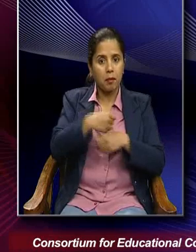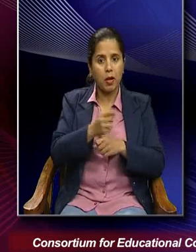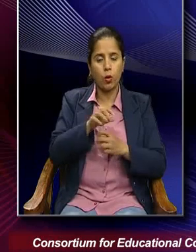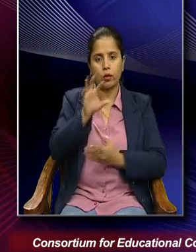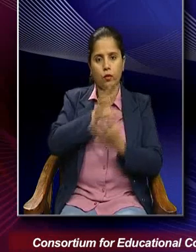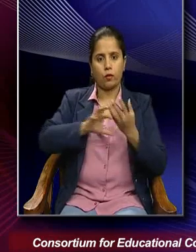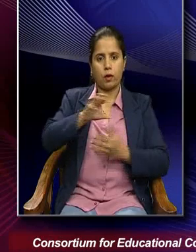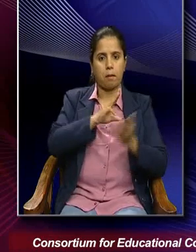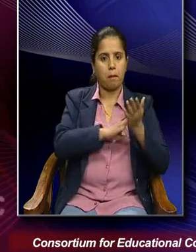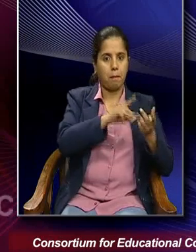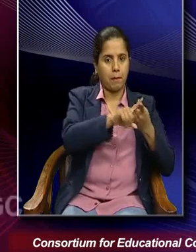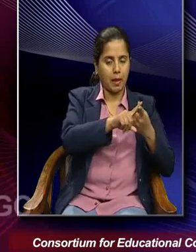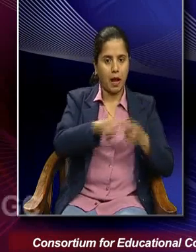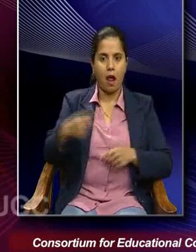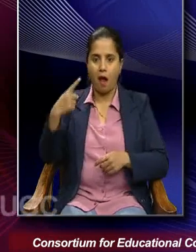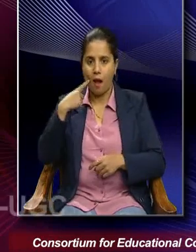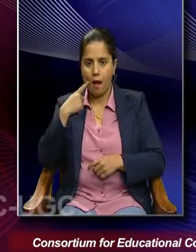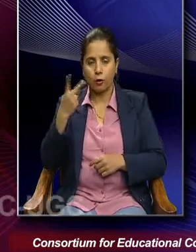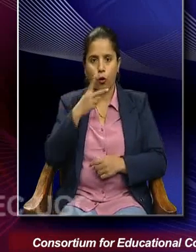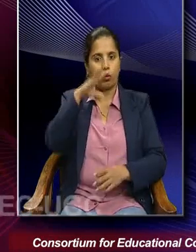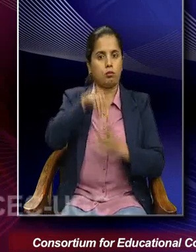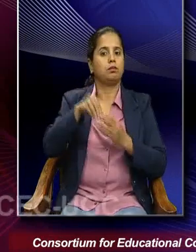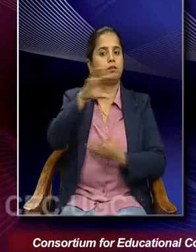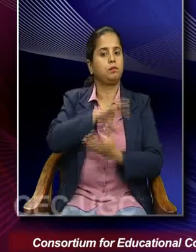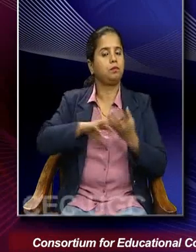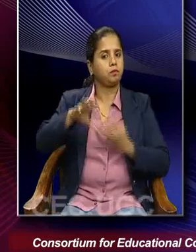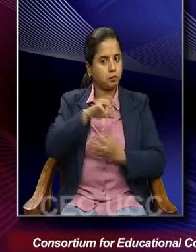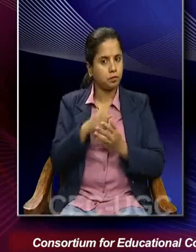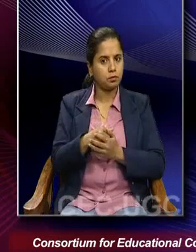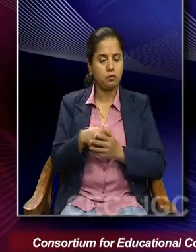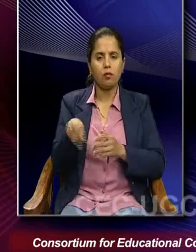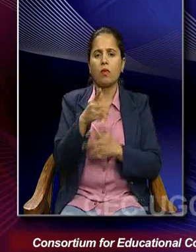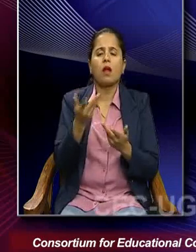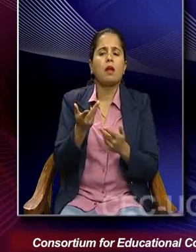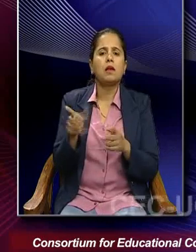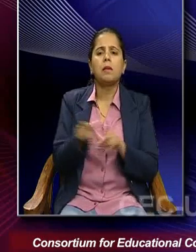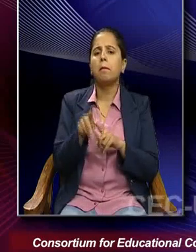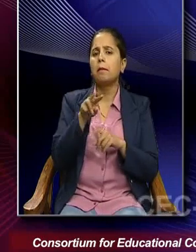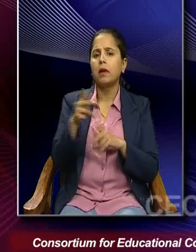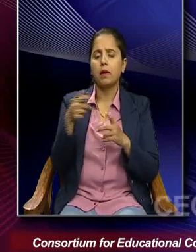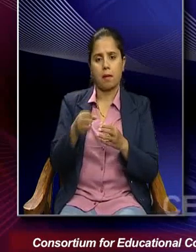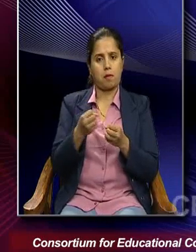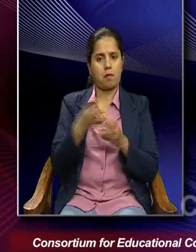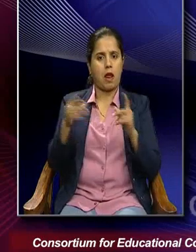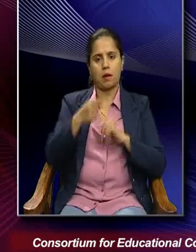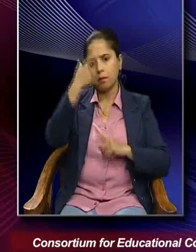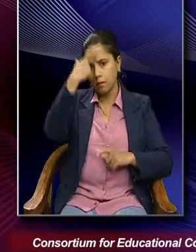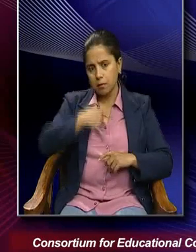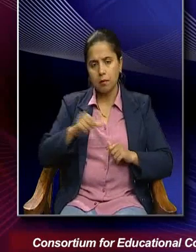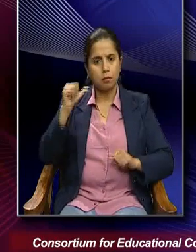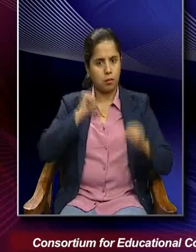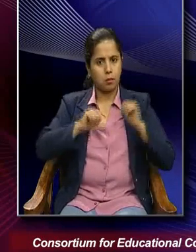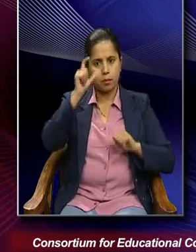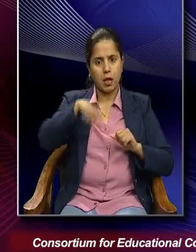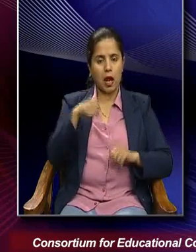through socialization. We are learning the internalizing the values through interaction. I